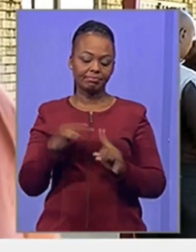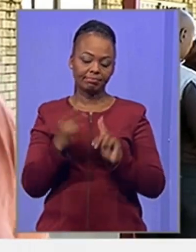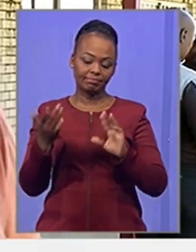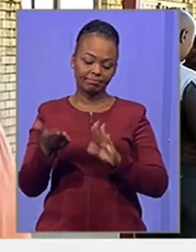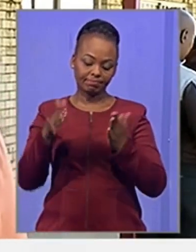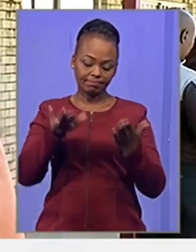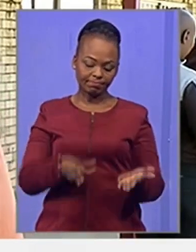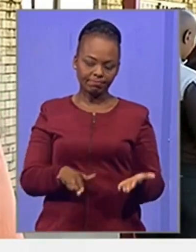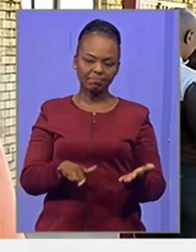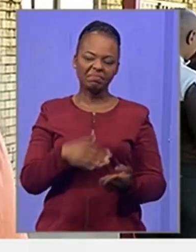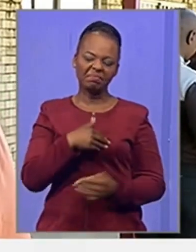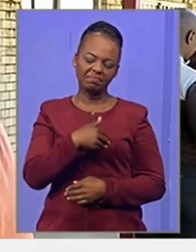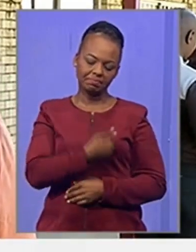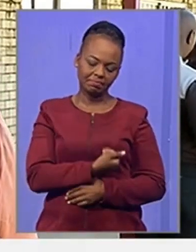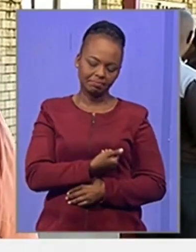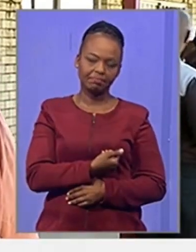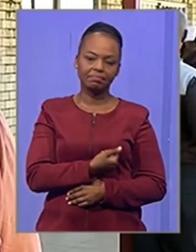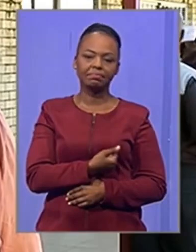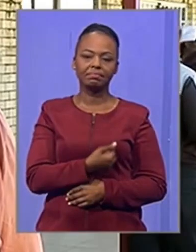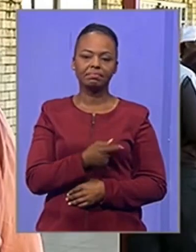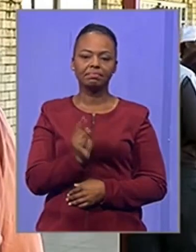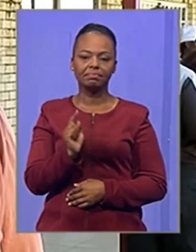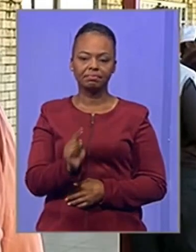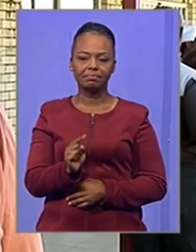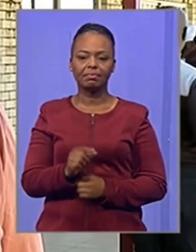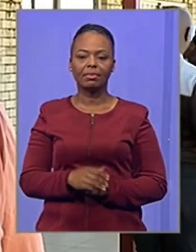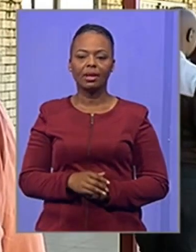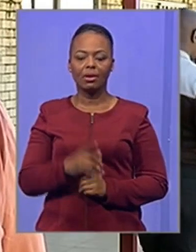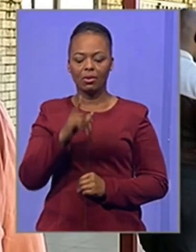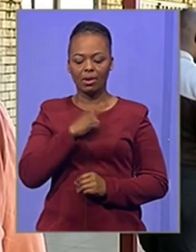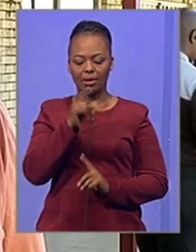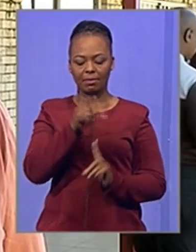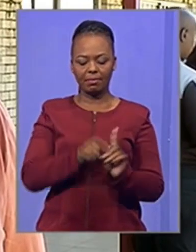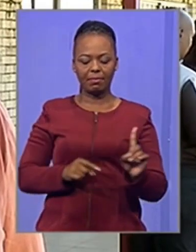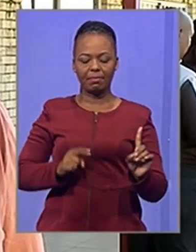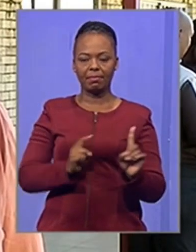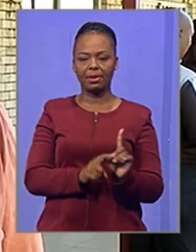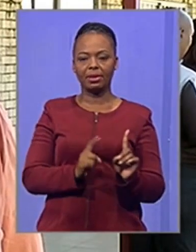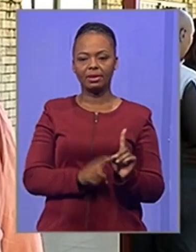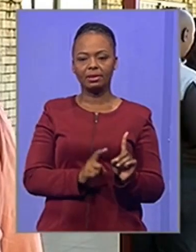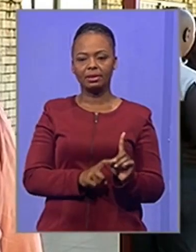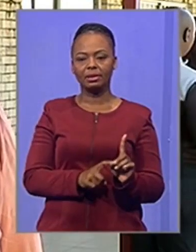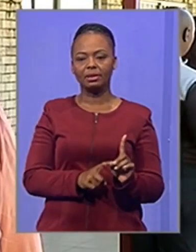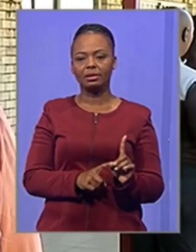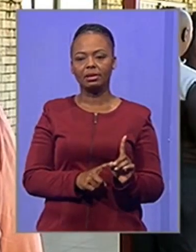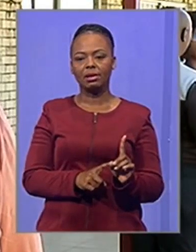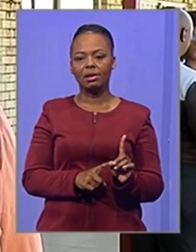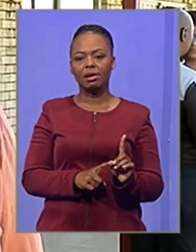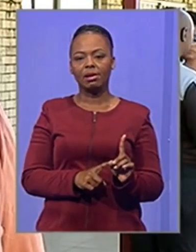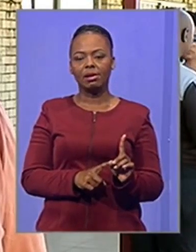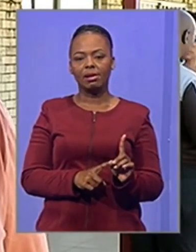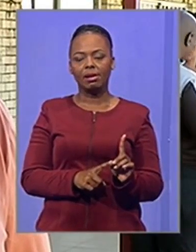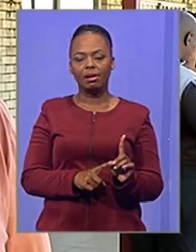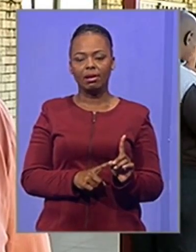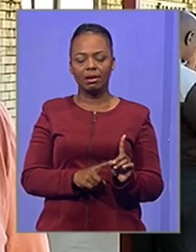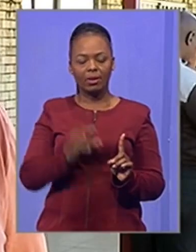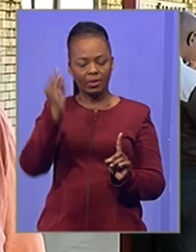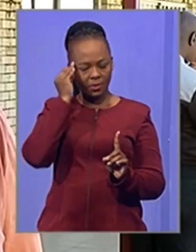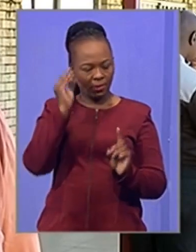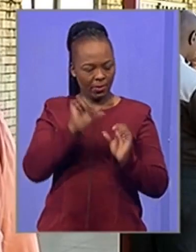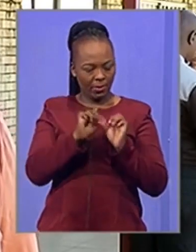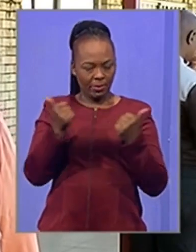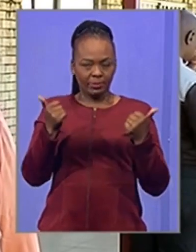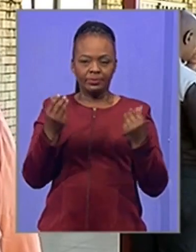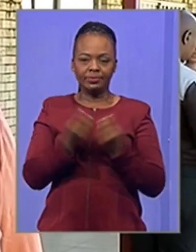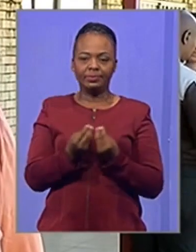ka re tseba ene ele motho ye leng hore o ngola o tseba dintho tse ngata ha o